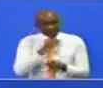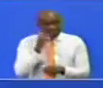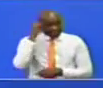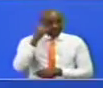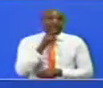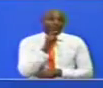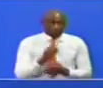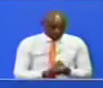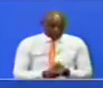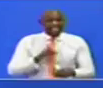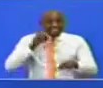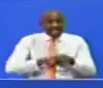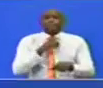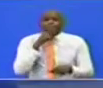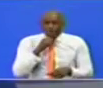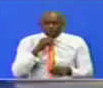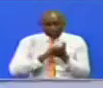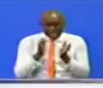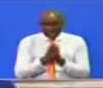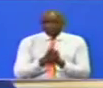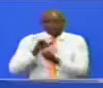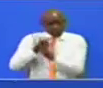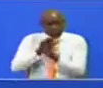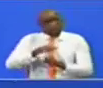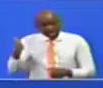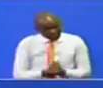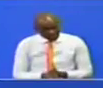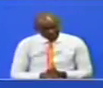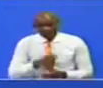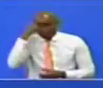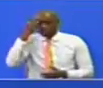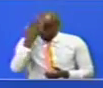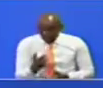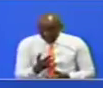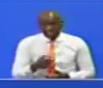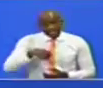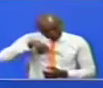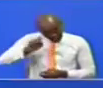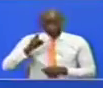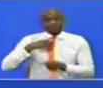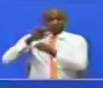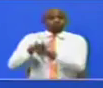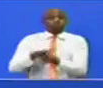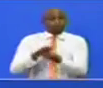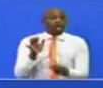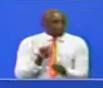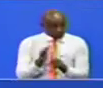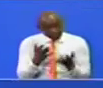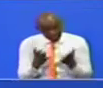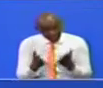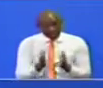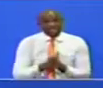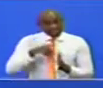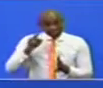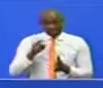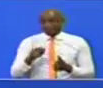boy child has become abusive, you know, in that way, it's because they themselves have been abused. Maybe also they have